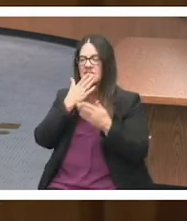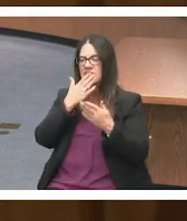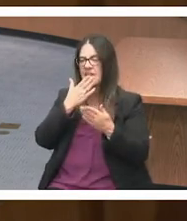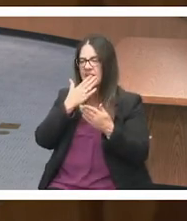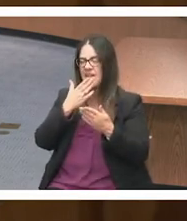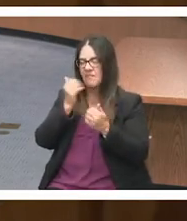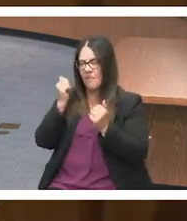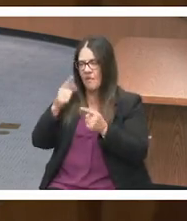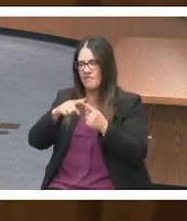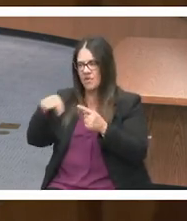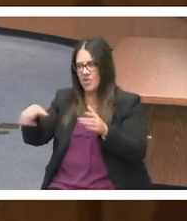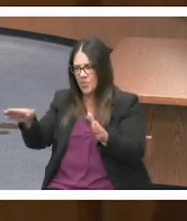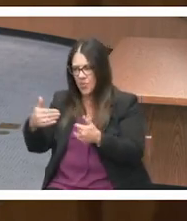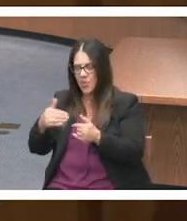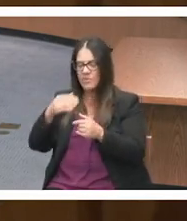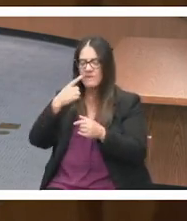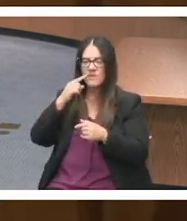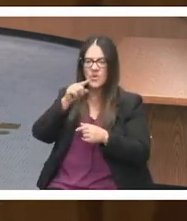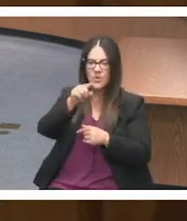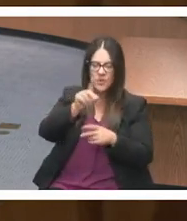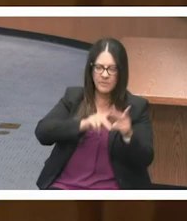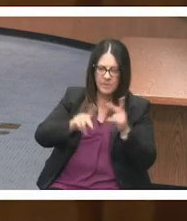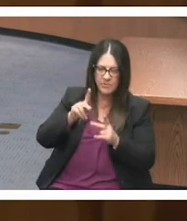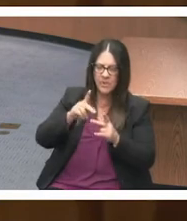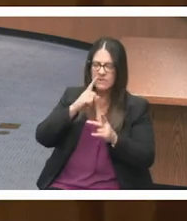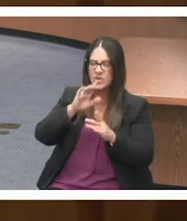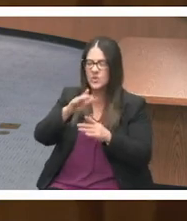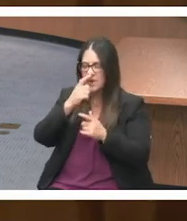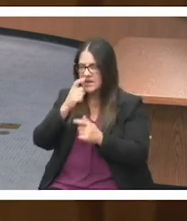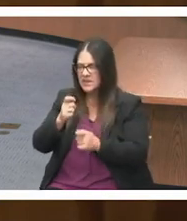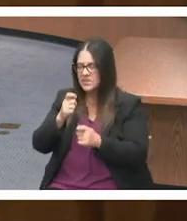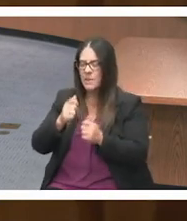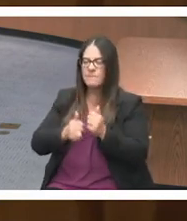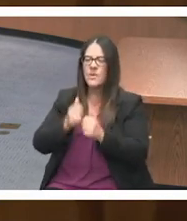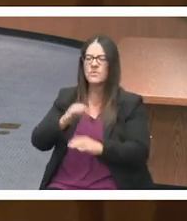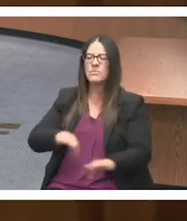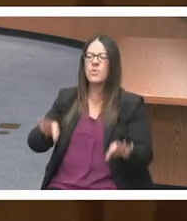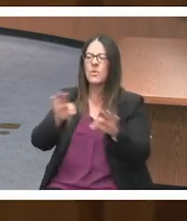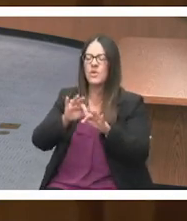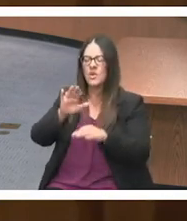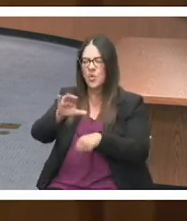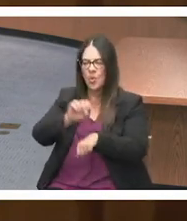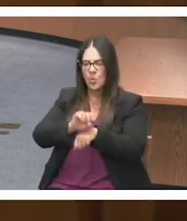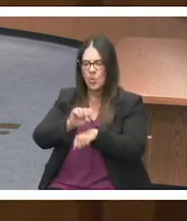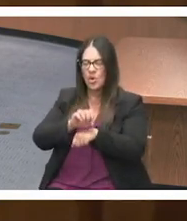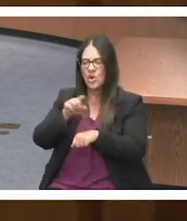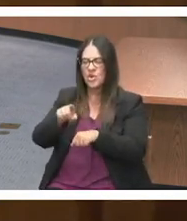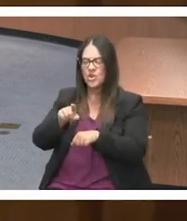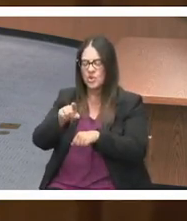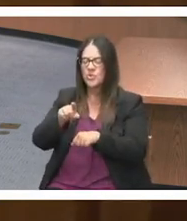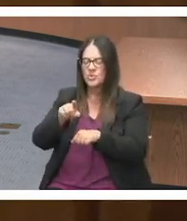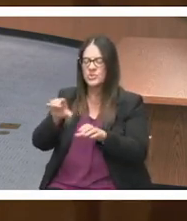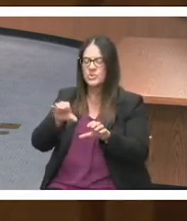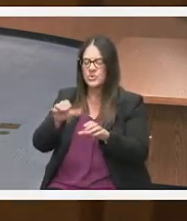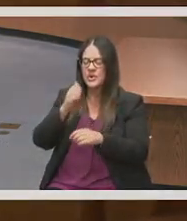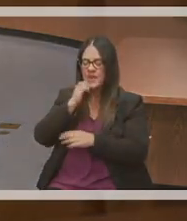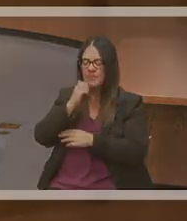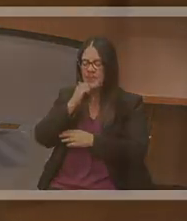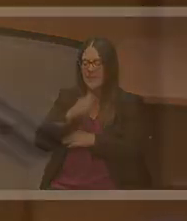in the room for being here, for your attention and interest, but more importantly, the work you do day in and day out. Make it a great week.